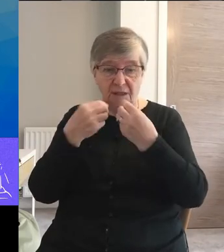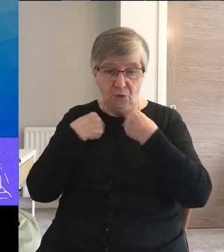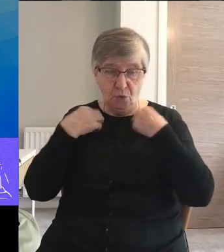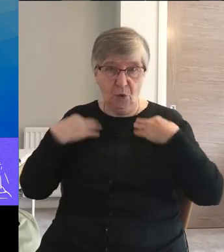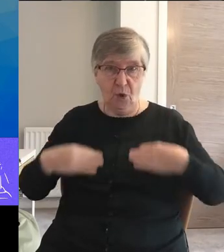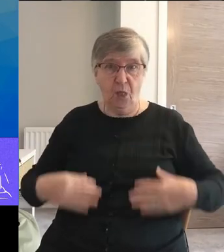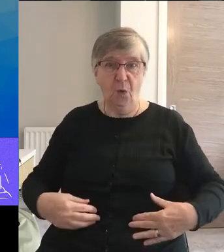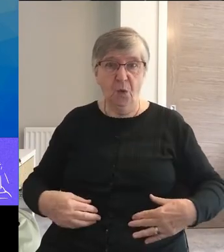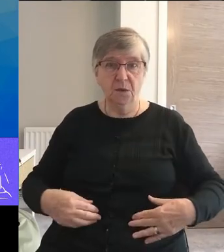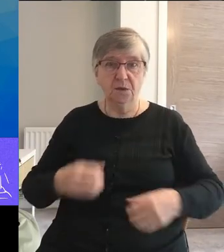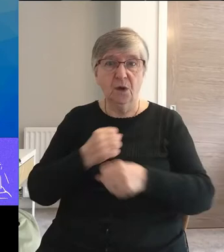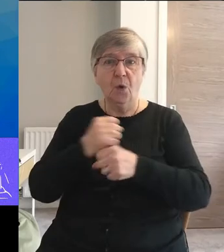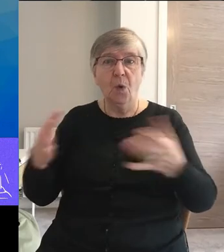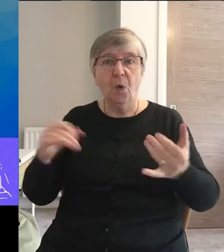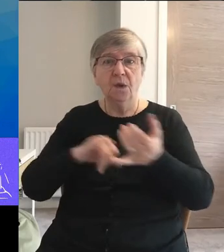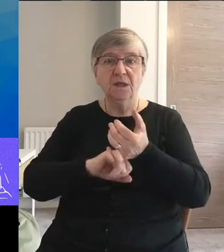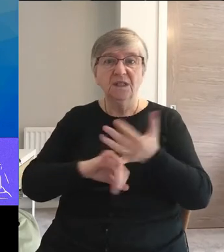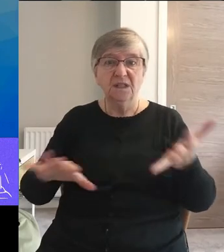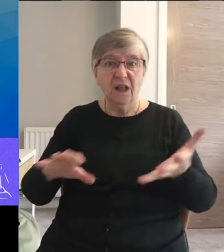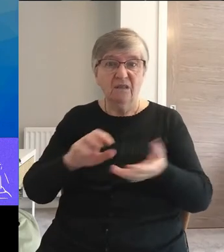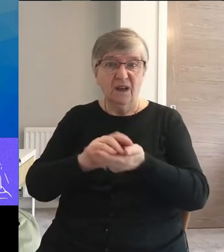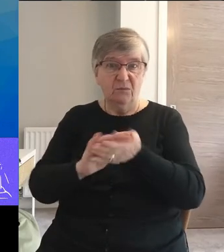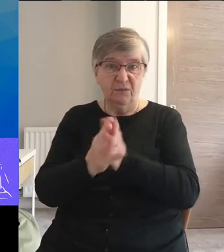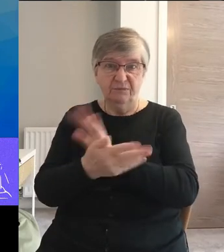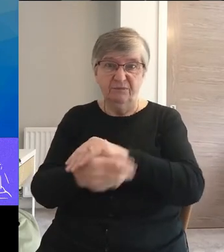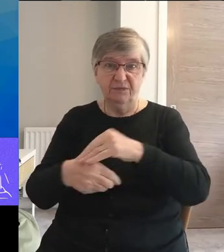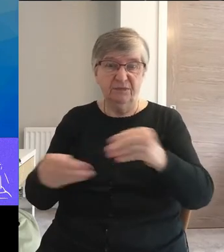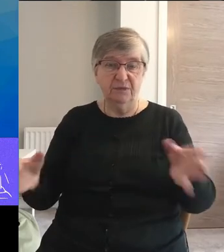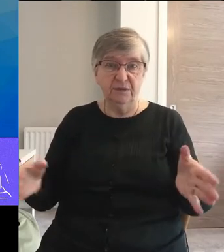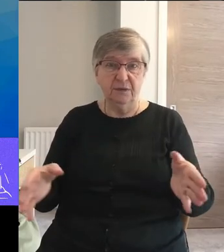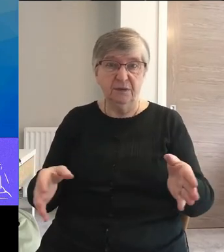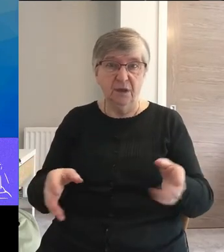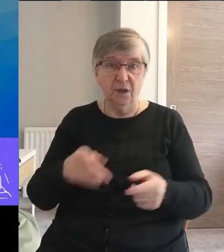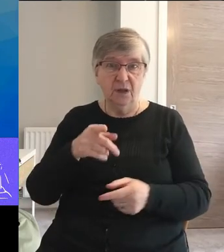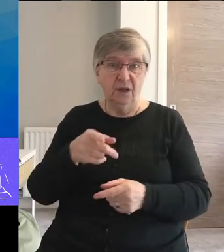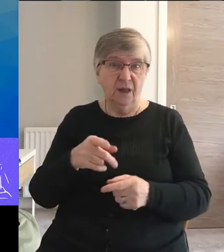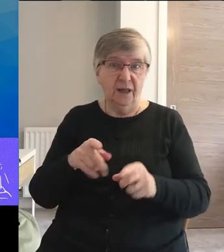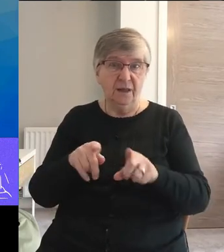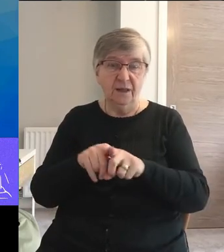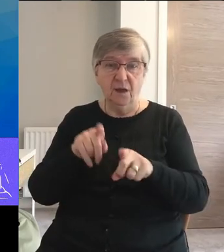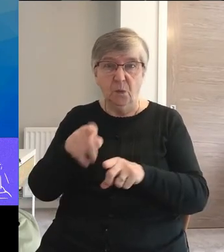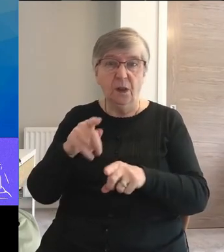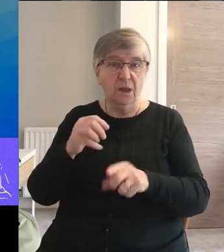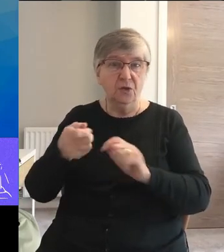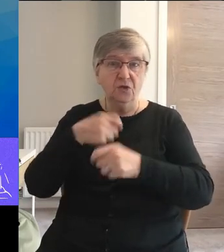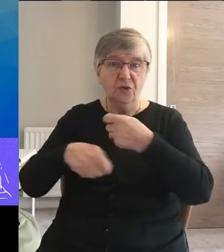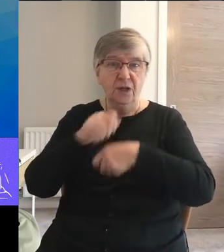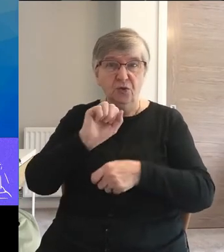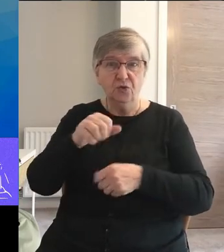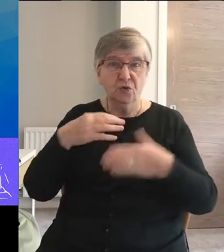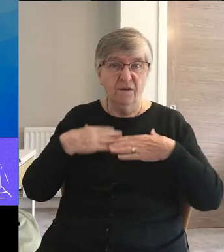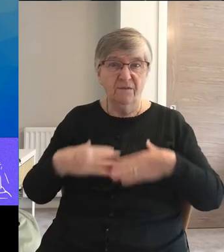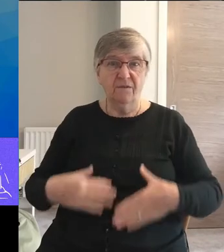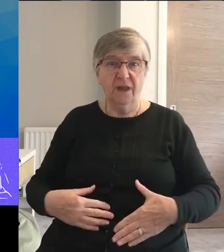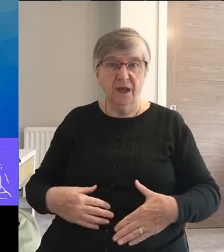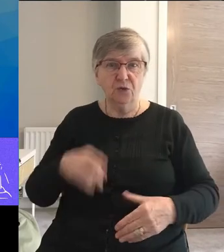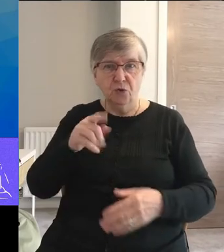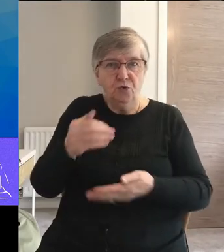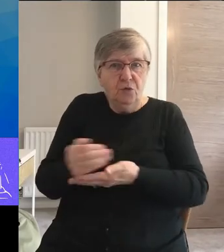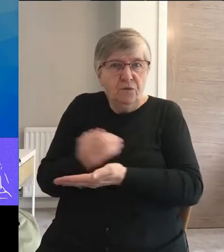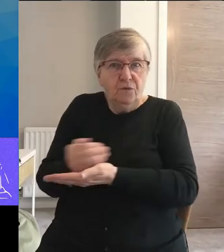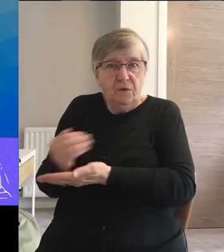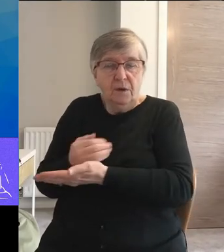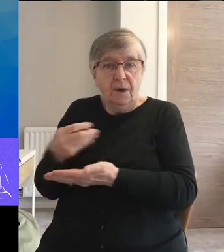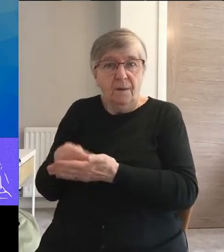and silver are corroded. Their corrosion will testify against you and eat your flesh like fire. You have hoarded wealth